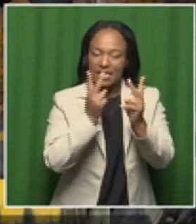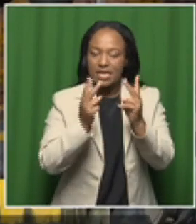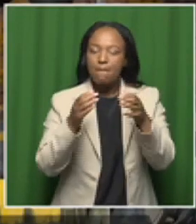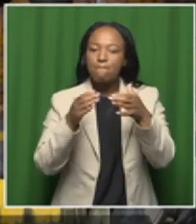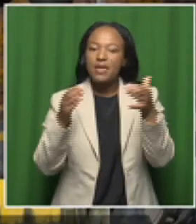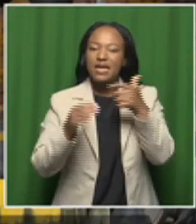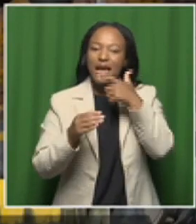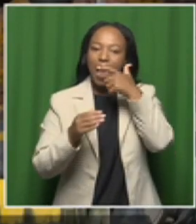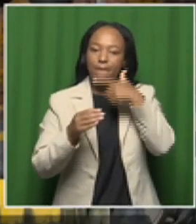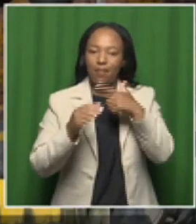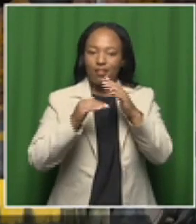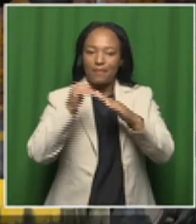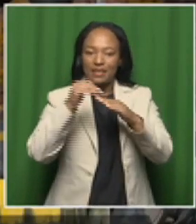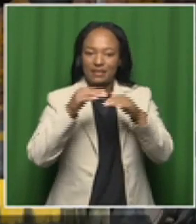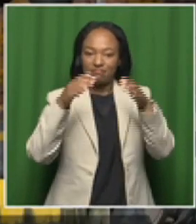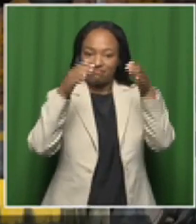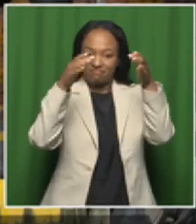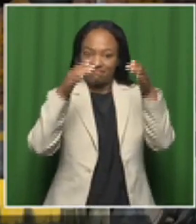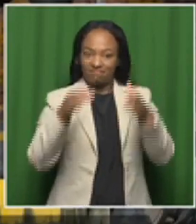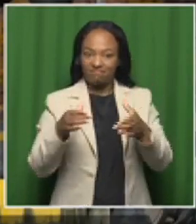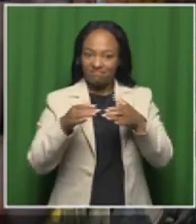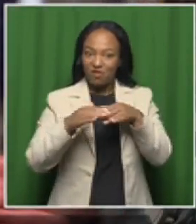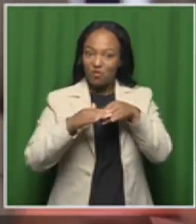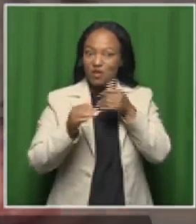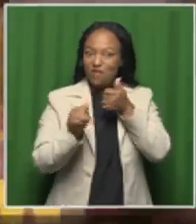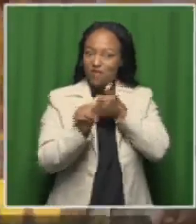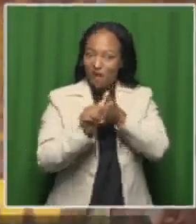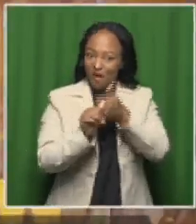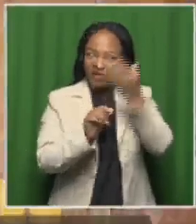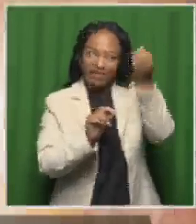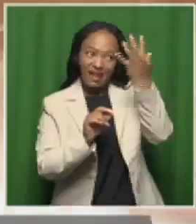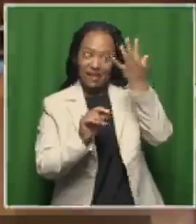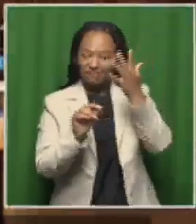We're following the sun. Let's go inside.